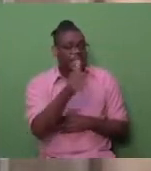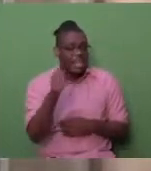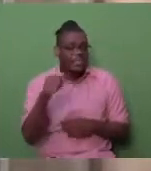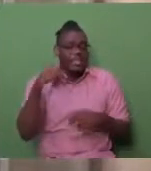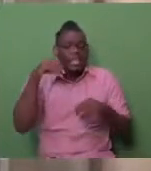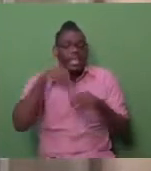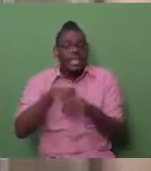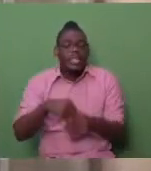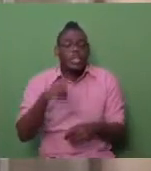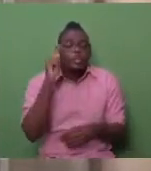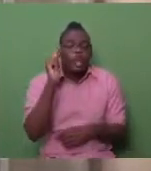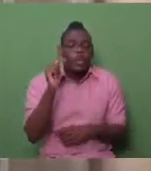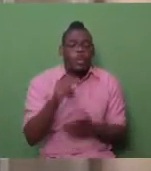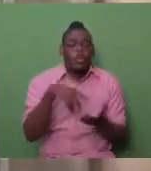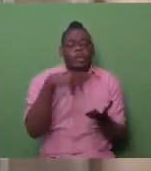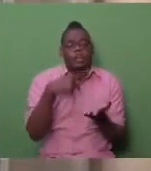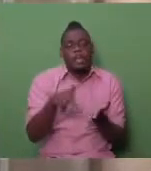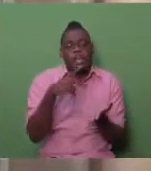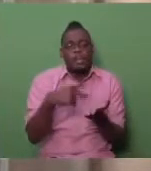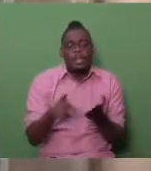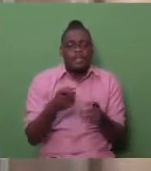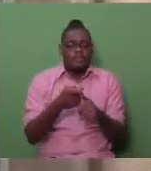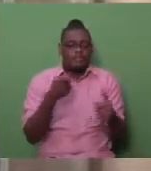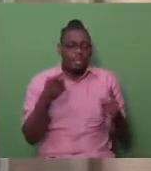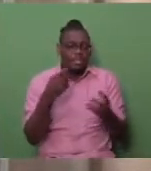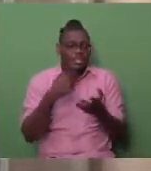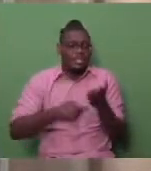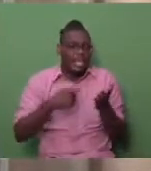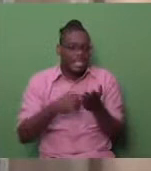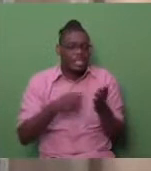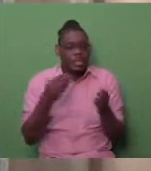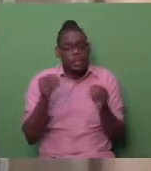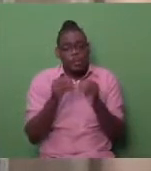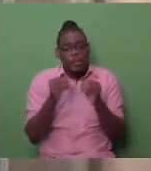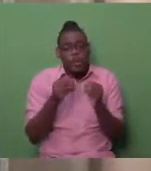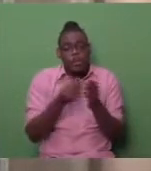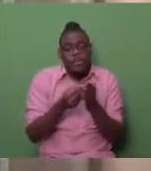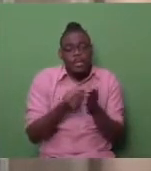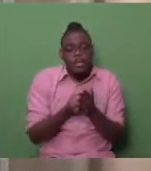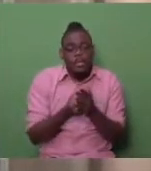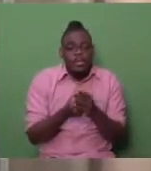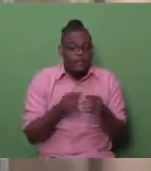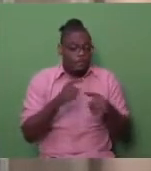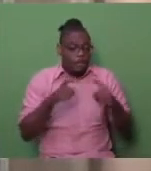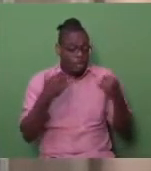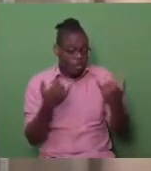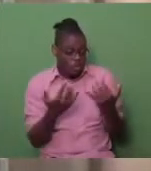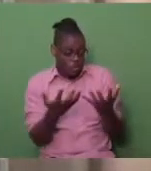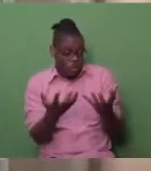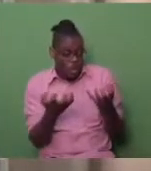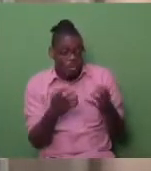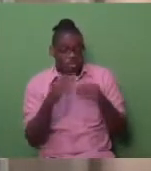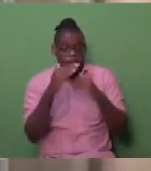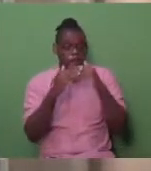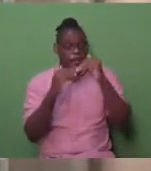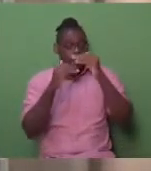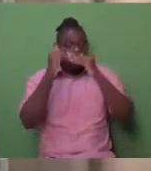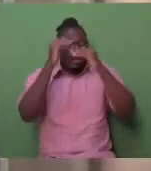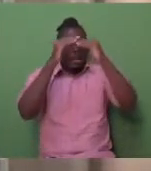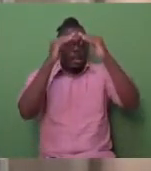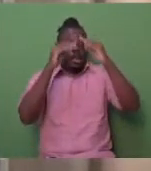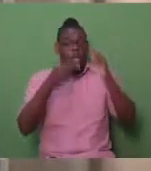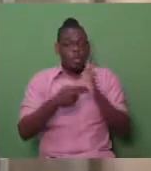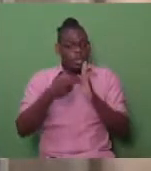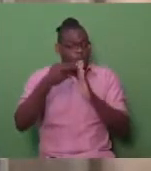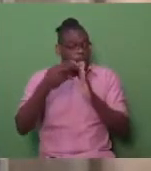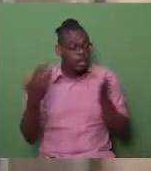hotels. And this time, you're constructing a hotel at the height of a global pandemic, where international